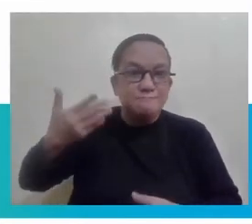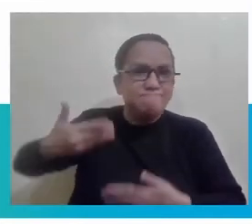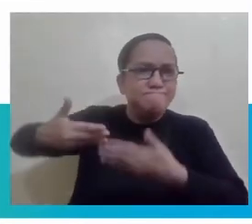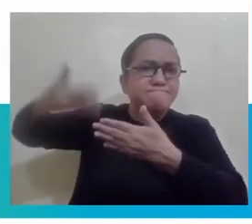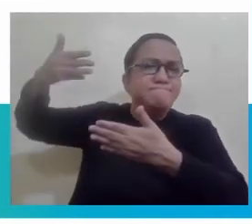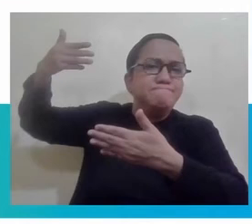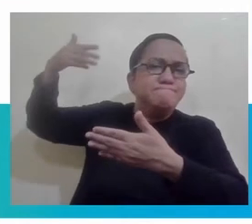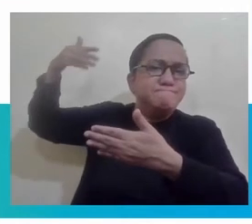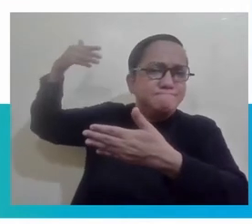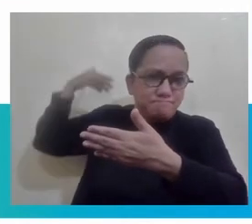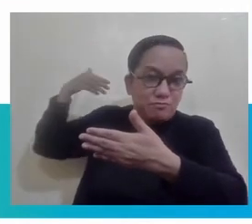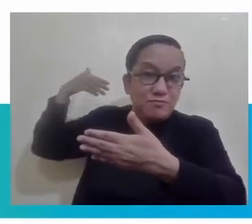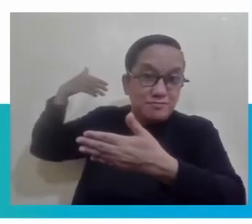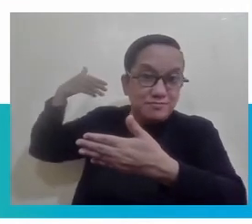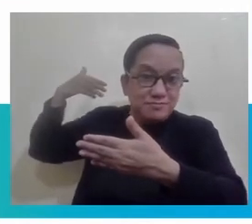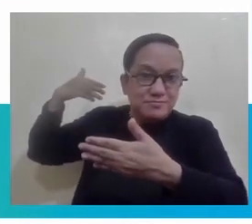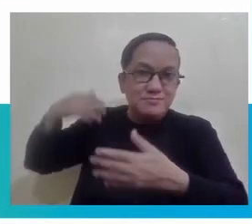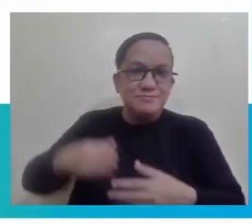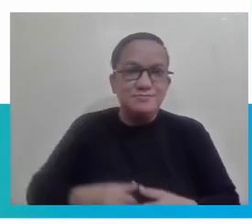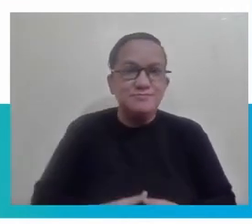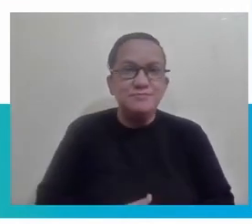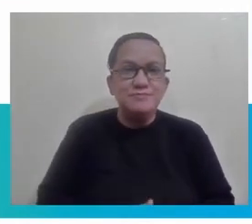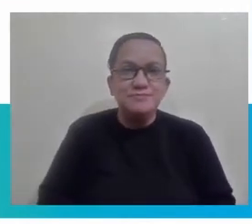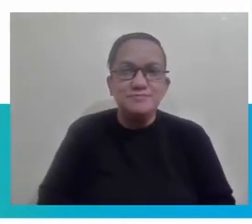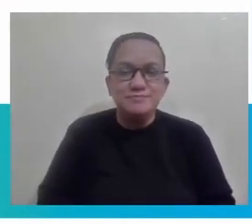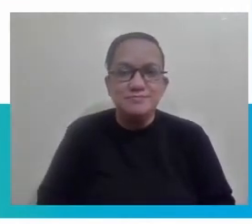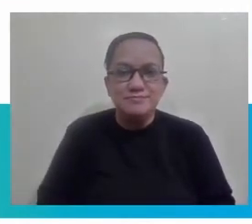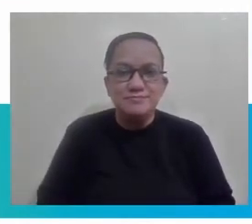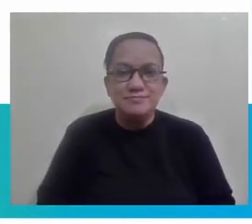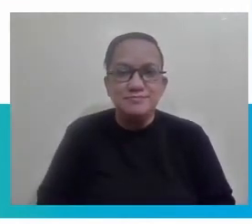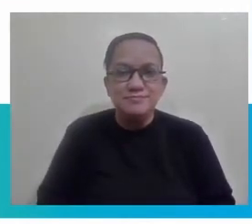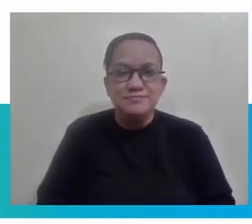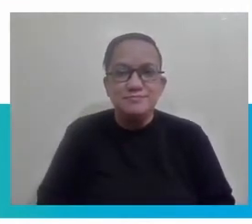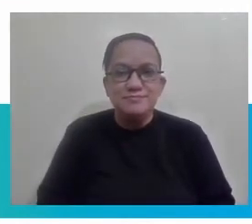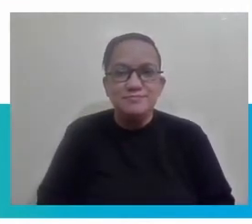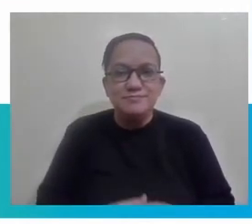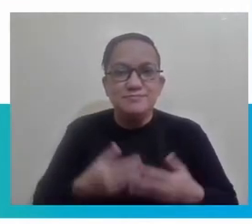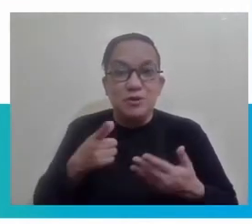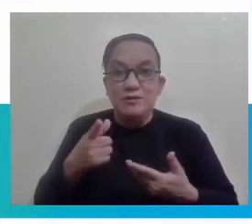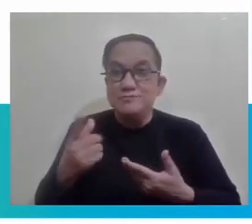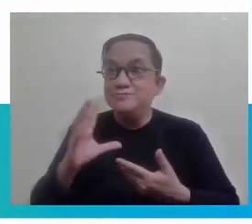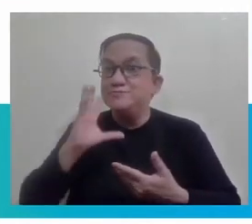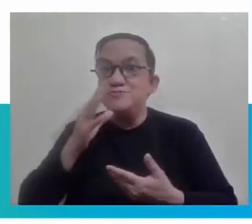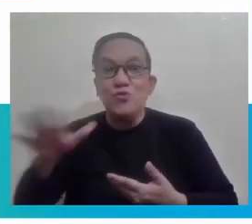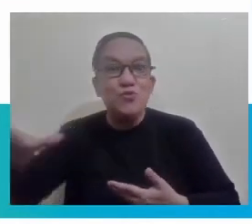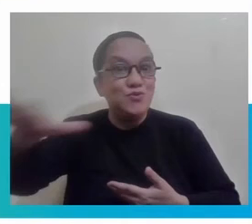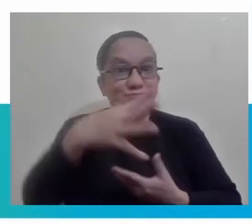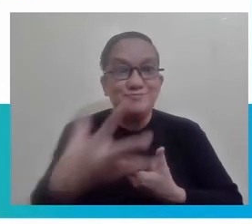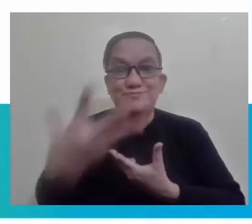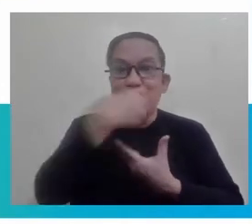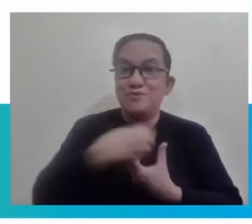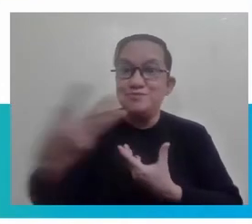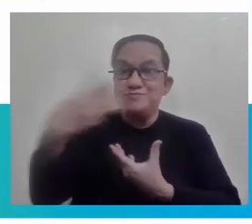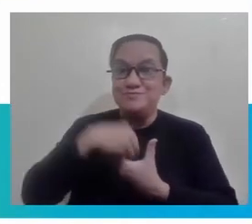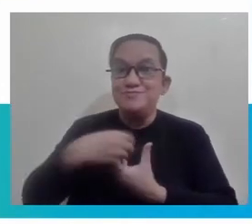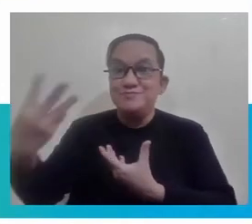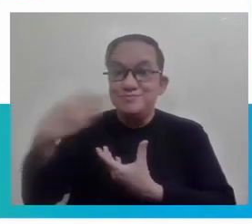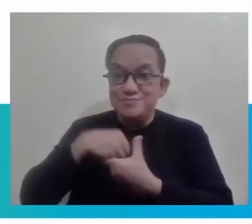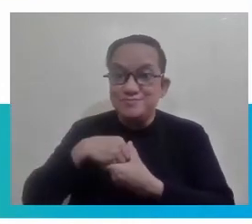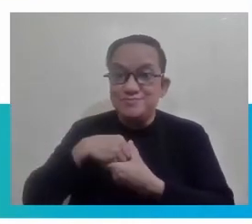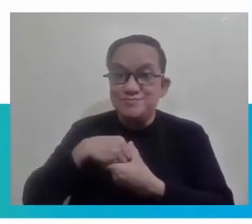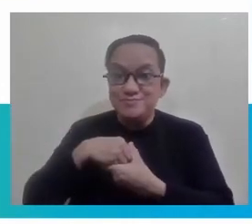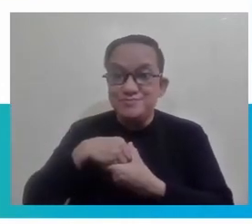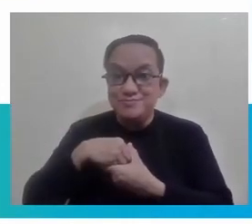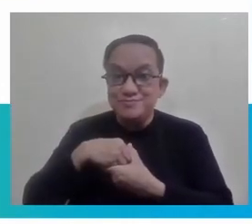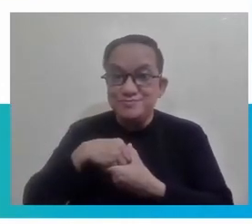CSOs have been involved, and I think it was kind of a first that it has been deeply involved in the setting of our strategy.